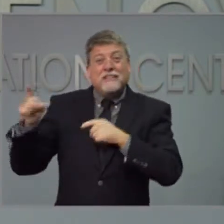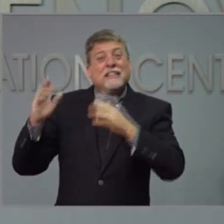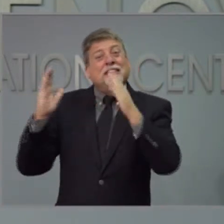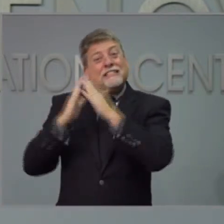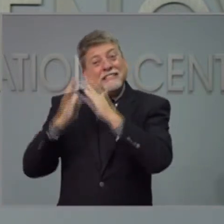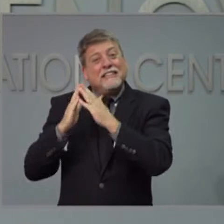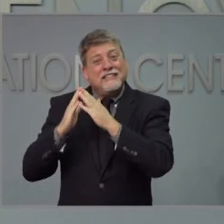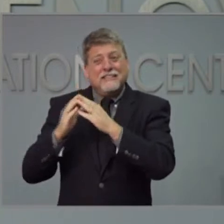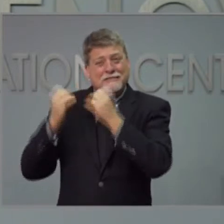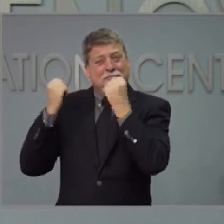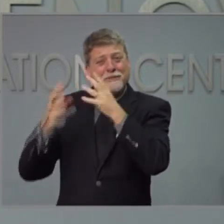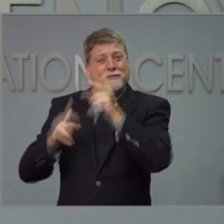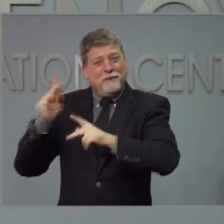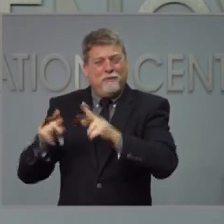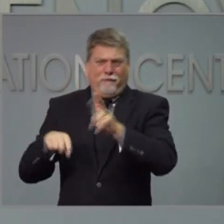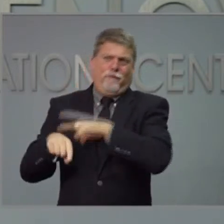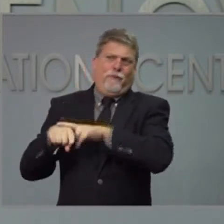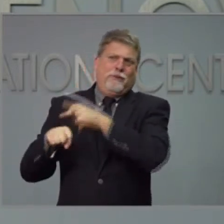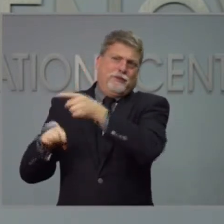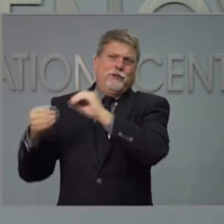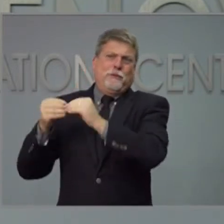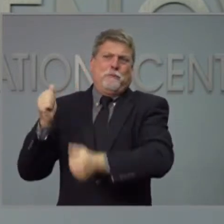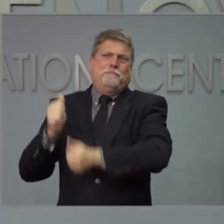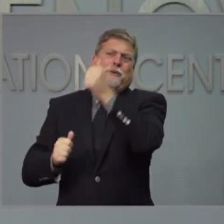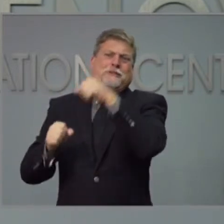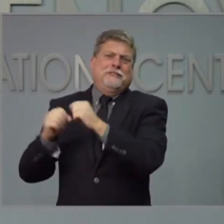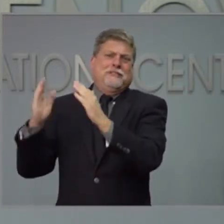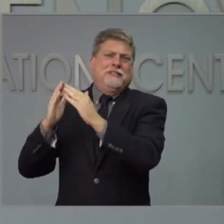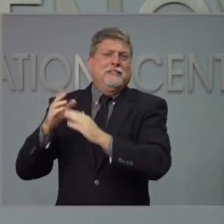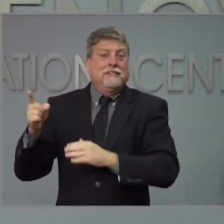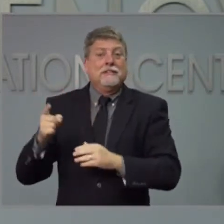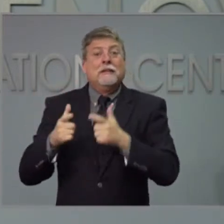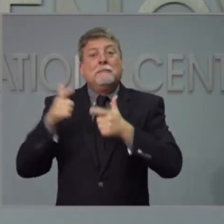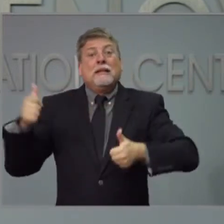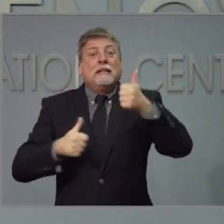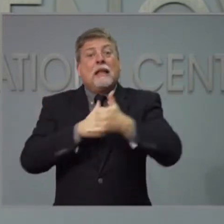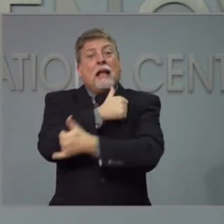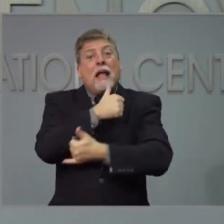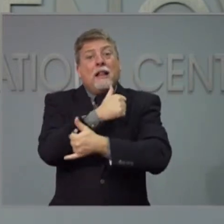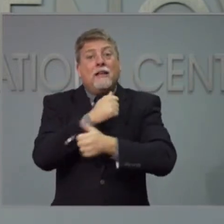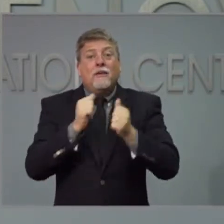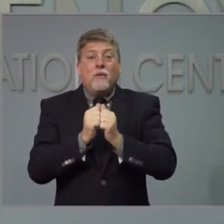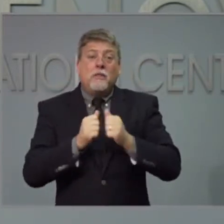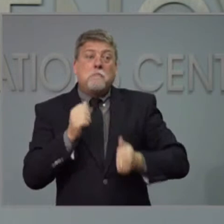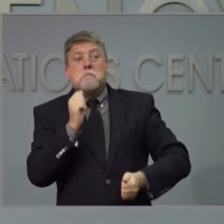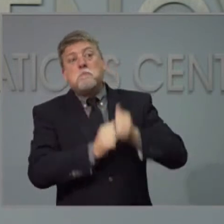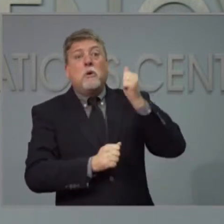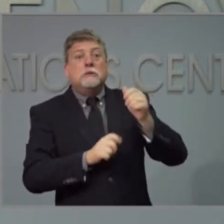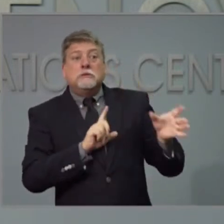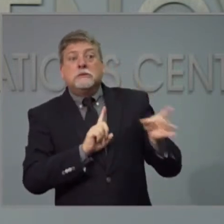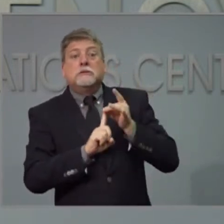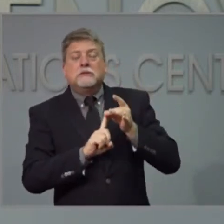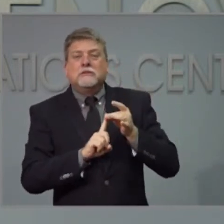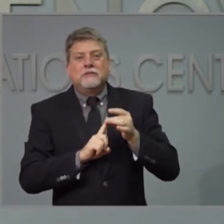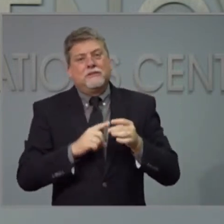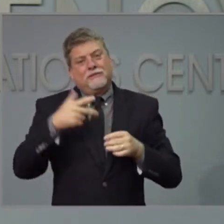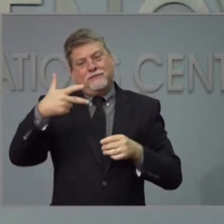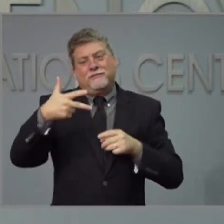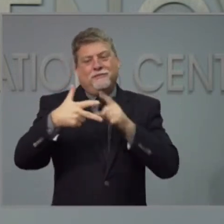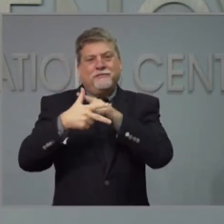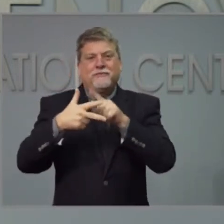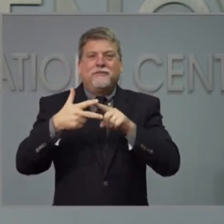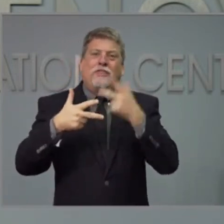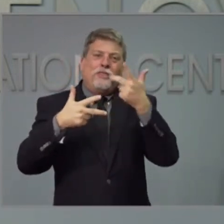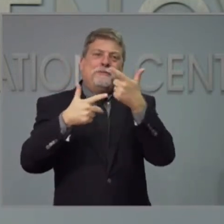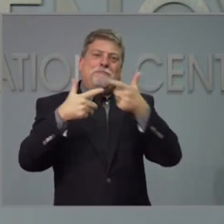the highest number of cases every day. Our three biggest counties continue to give us our three biggest days, our three biggest